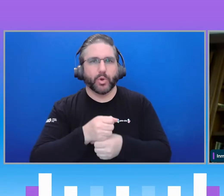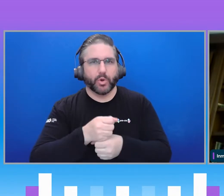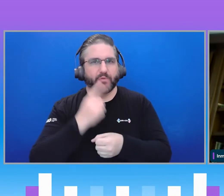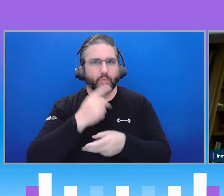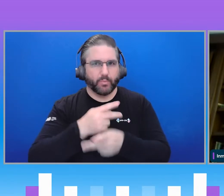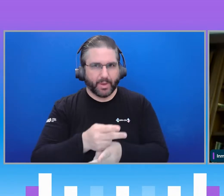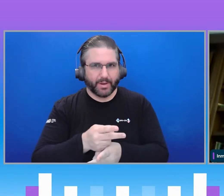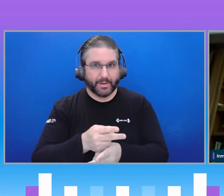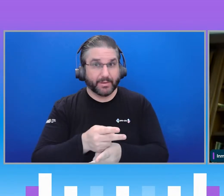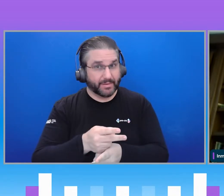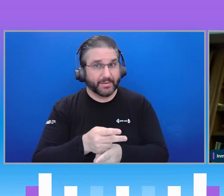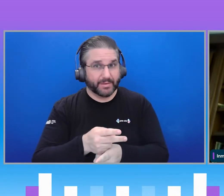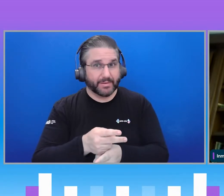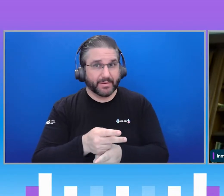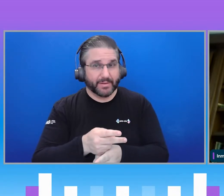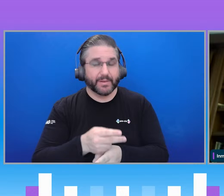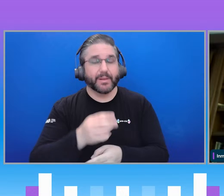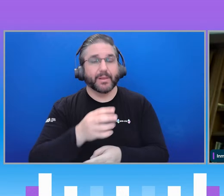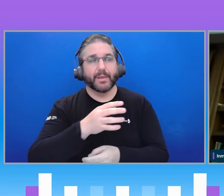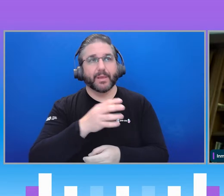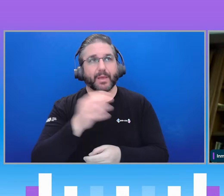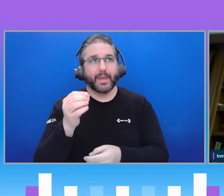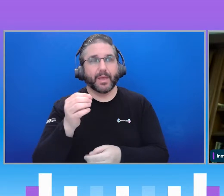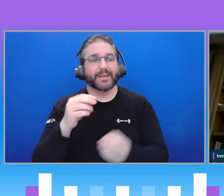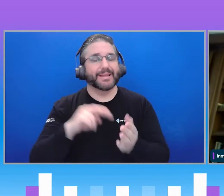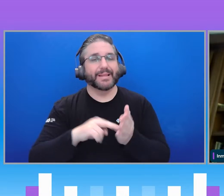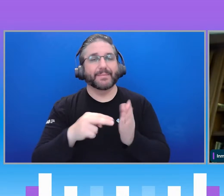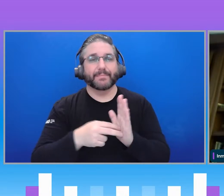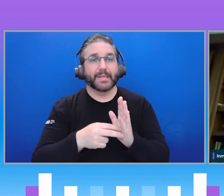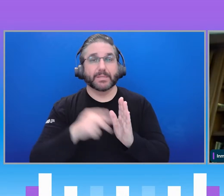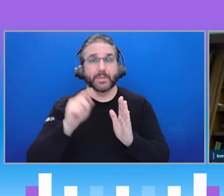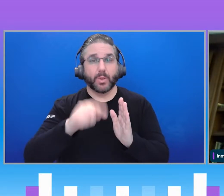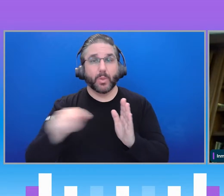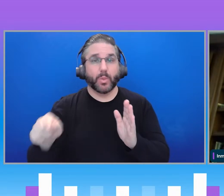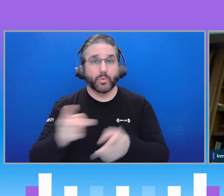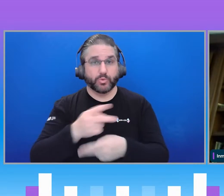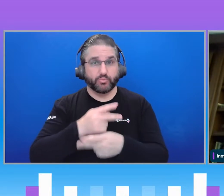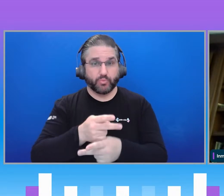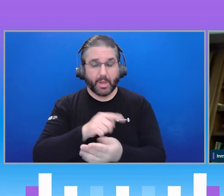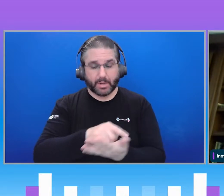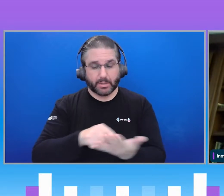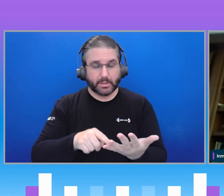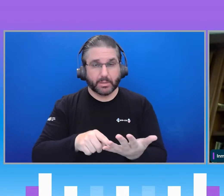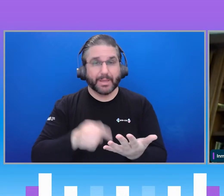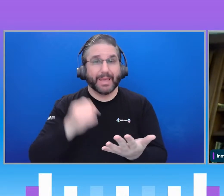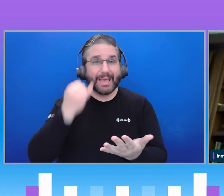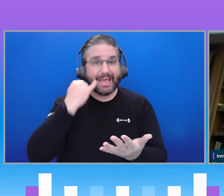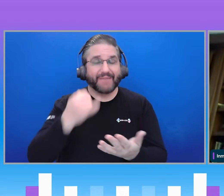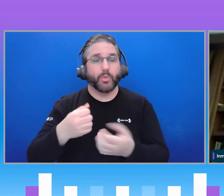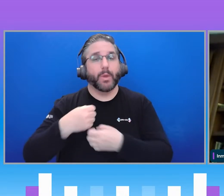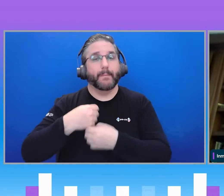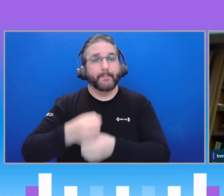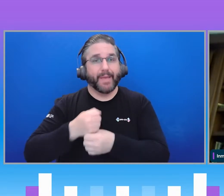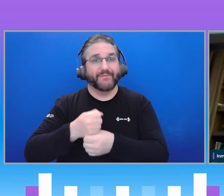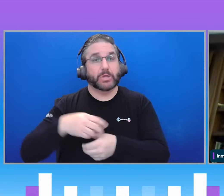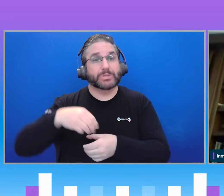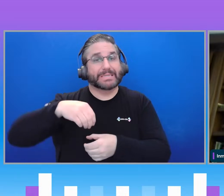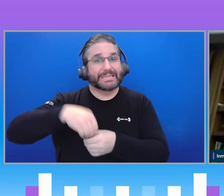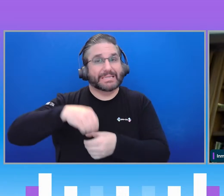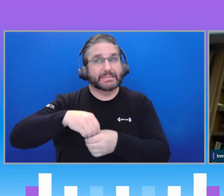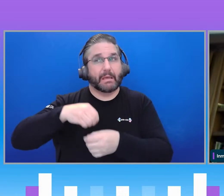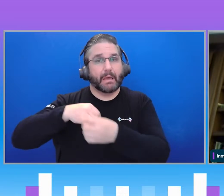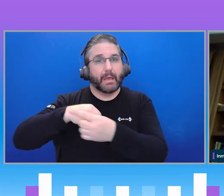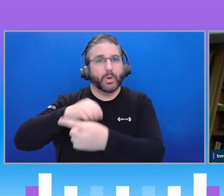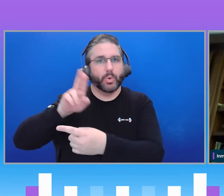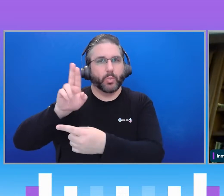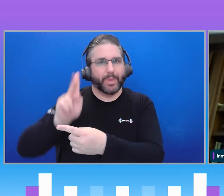And this means that if products are manufactured in the UK or